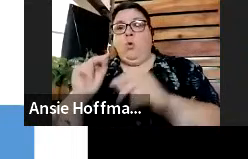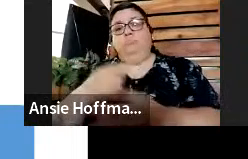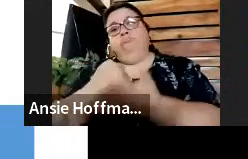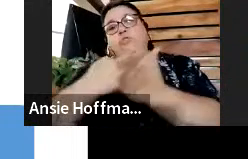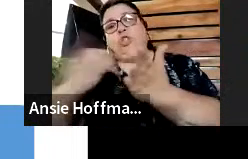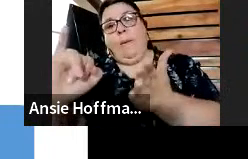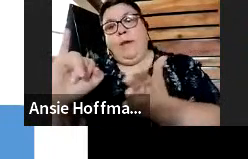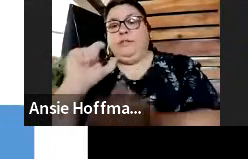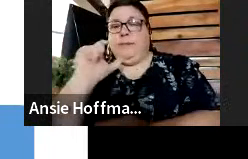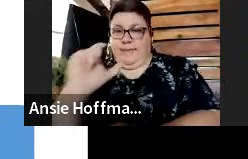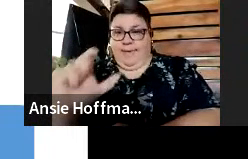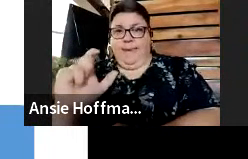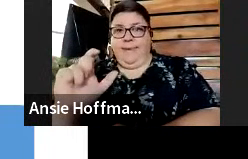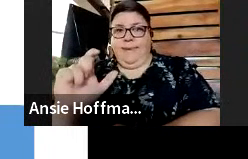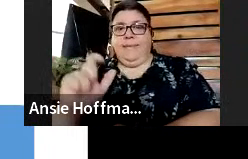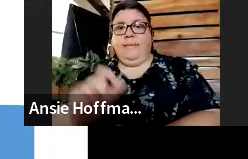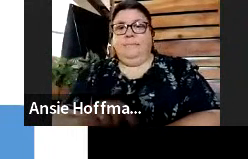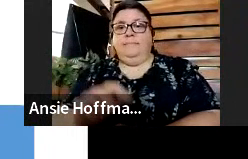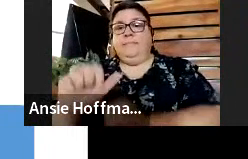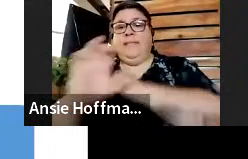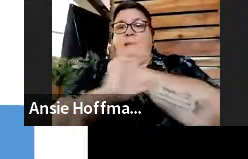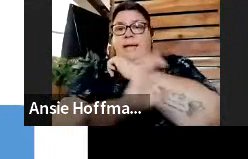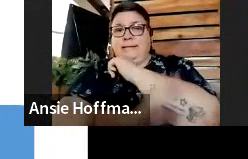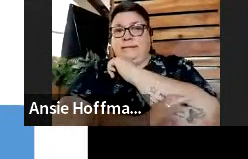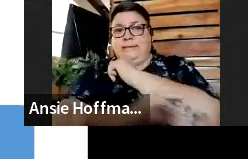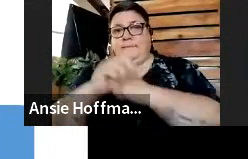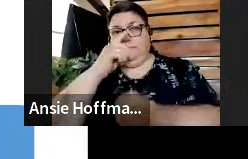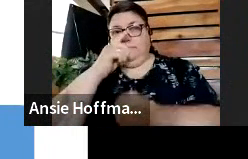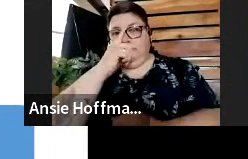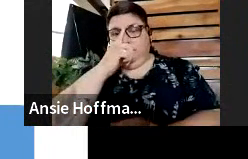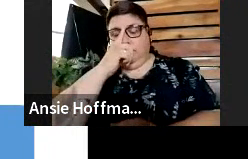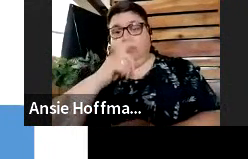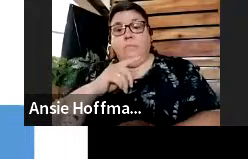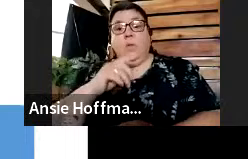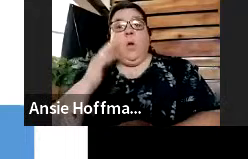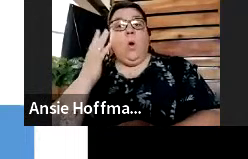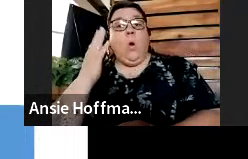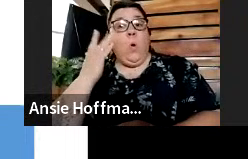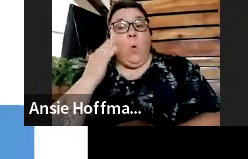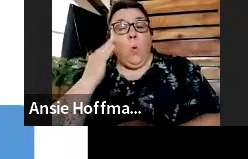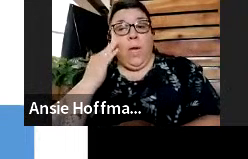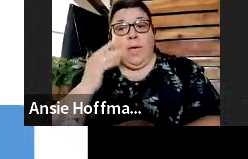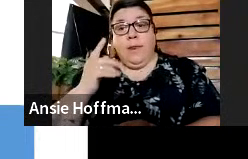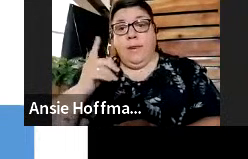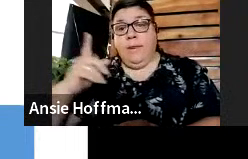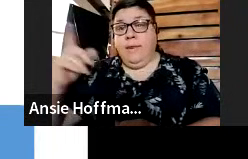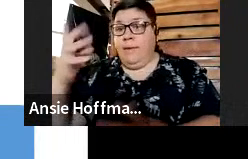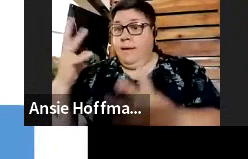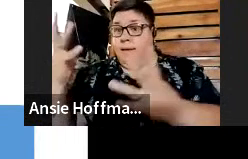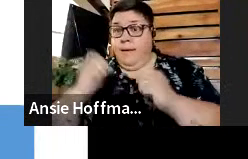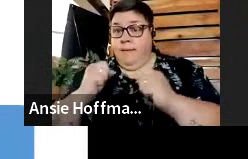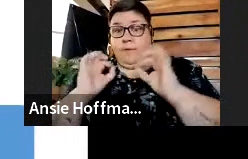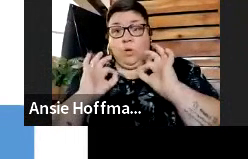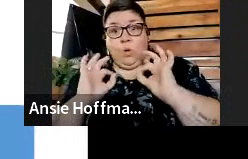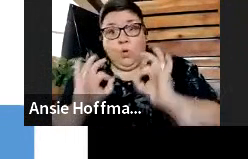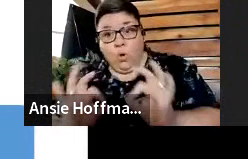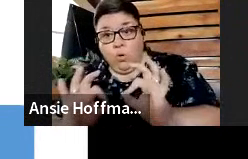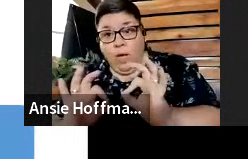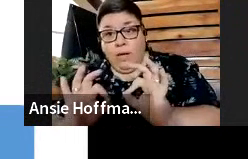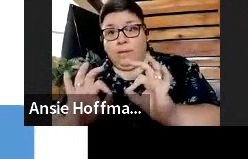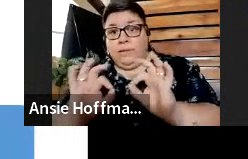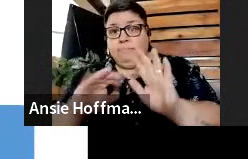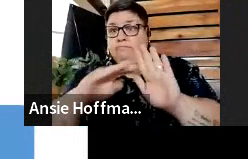stipulated in the Act. Any determination issued is deemed to be correct, subject to an